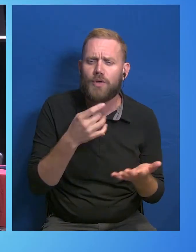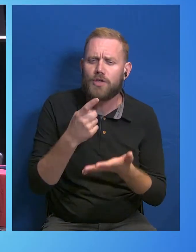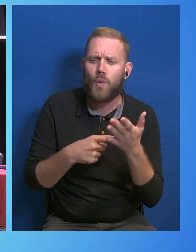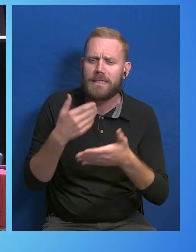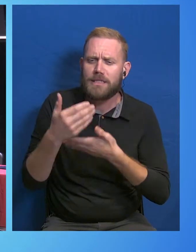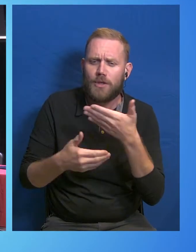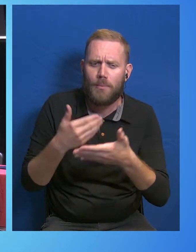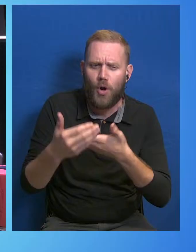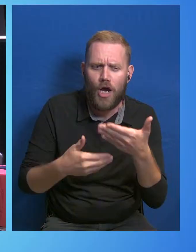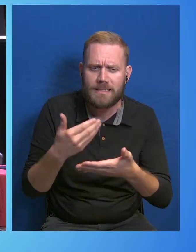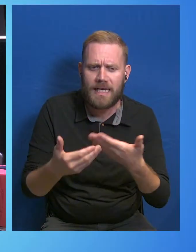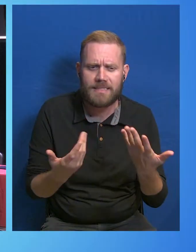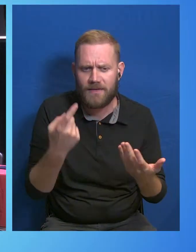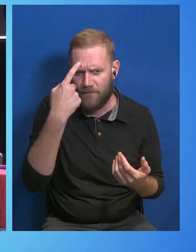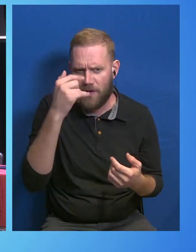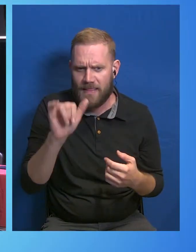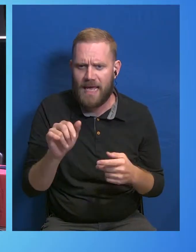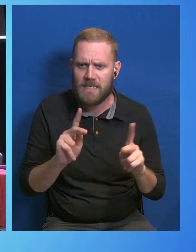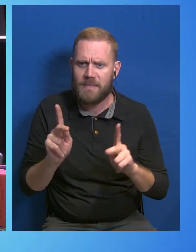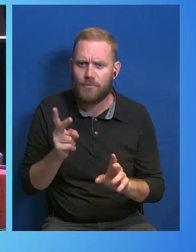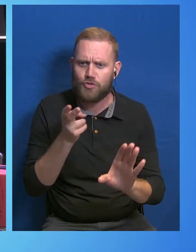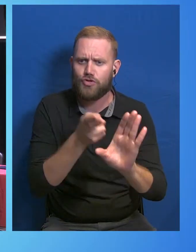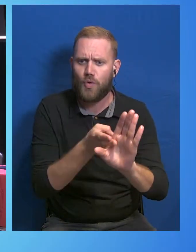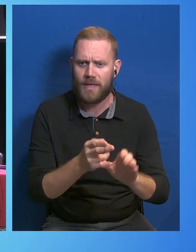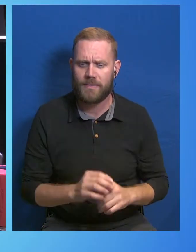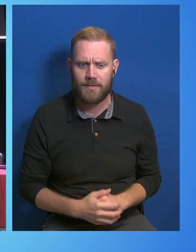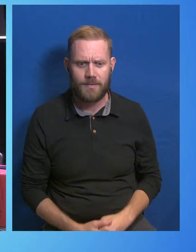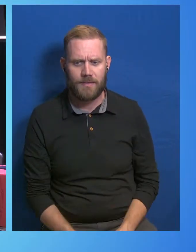process for someone to join? Thank you.